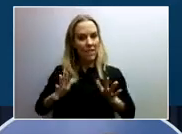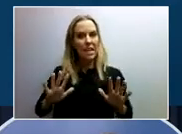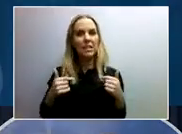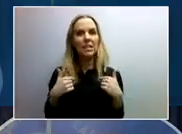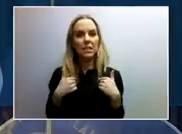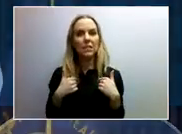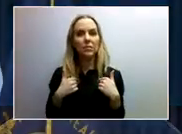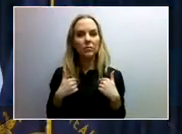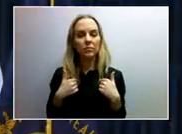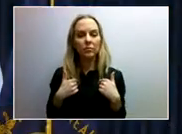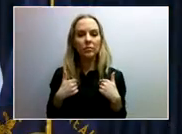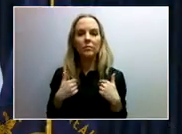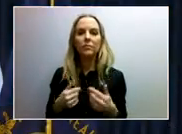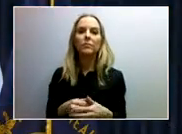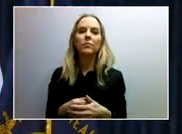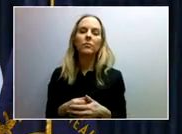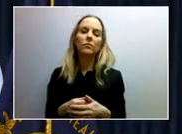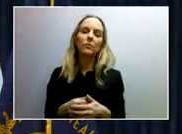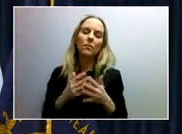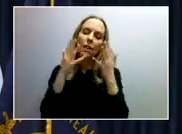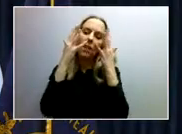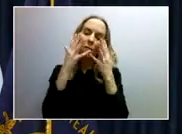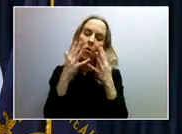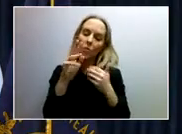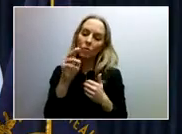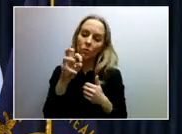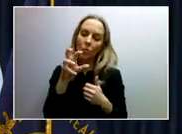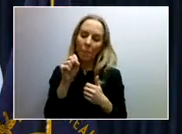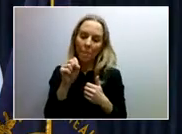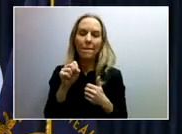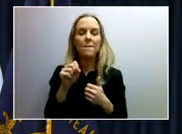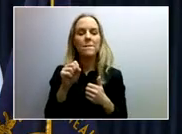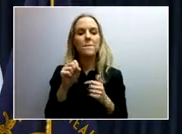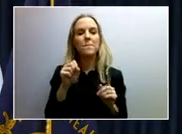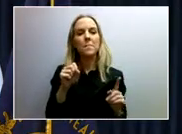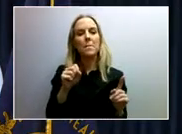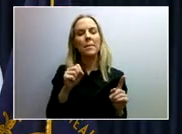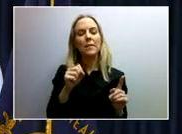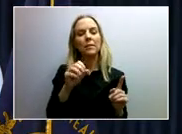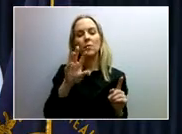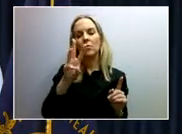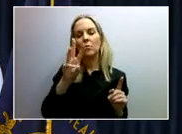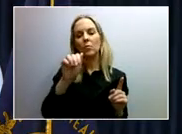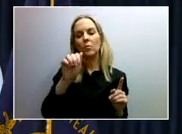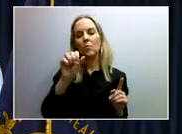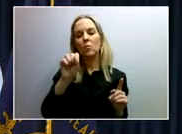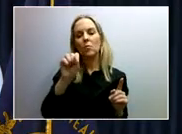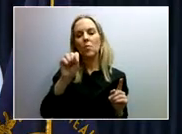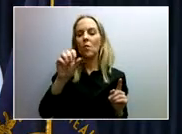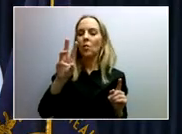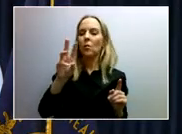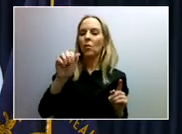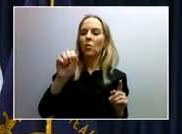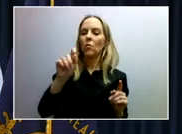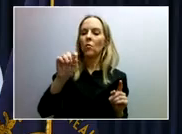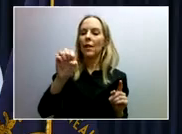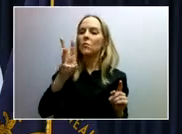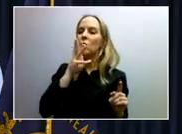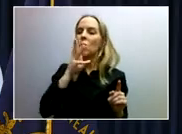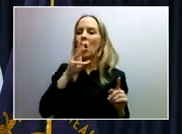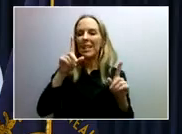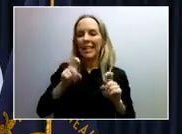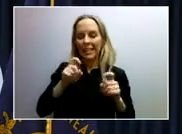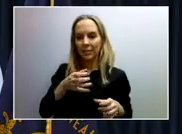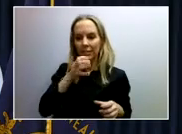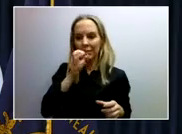On some unfortunate news, based on wastewater testing, we now have some significant outbreaks in our state